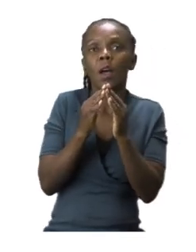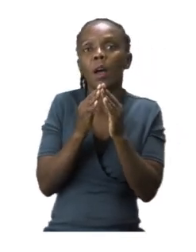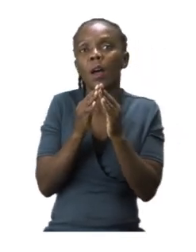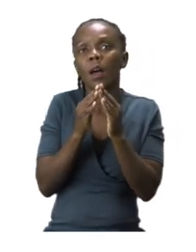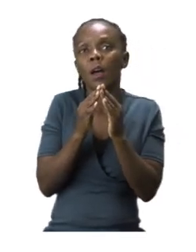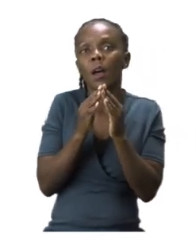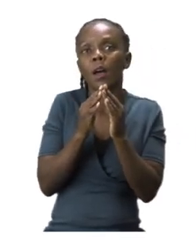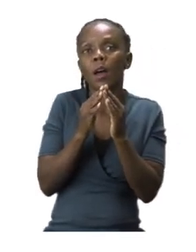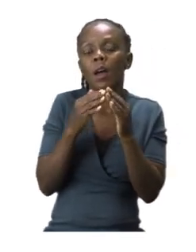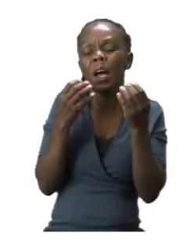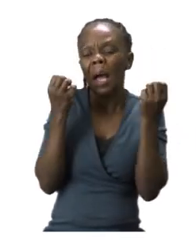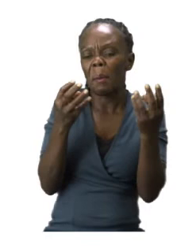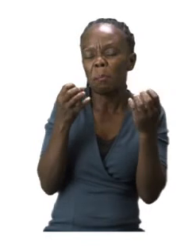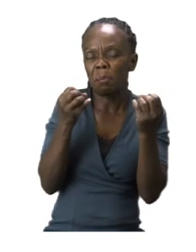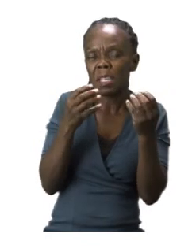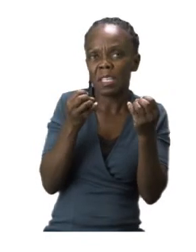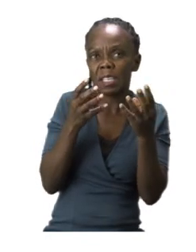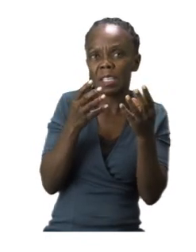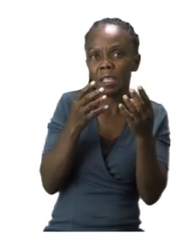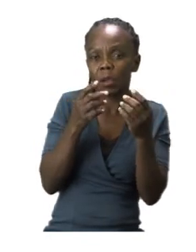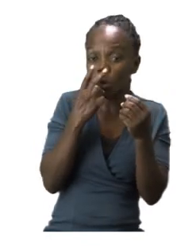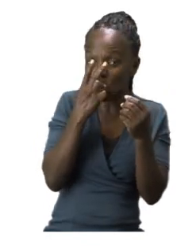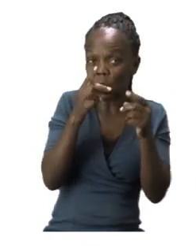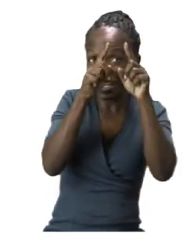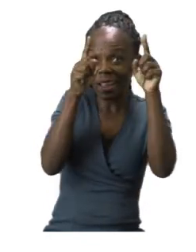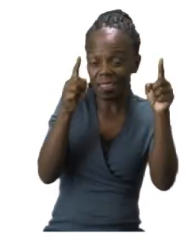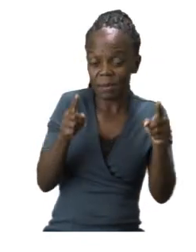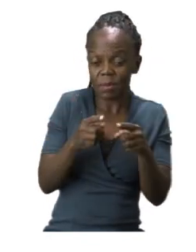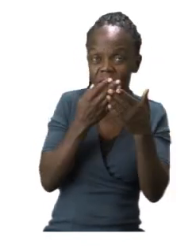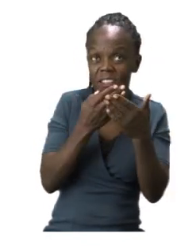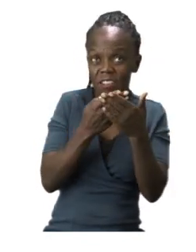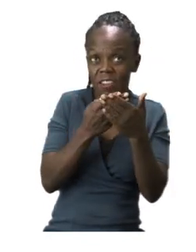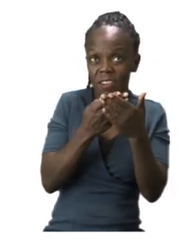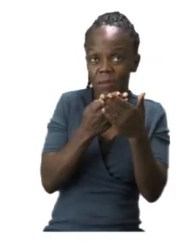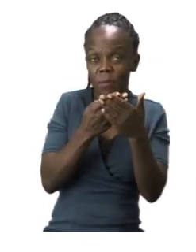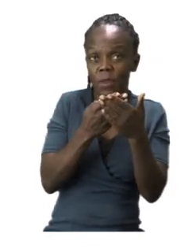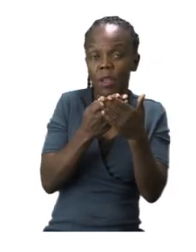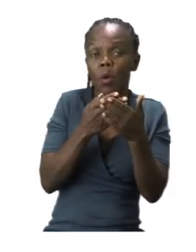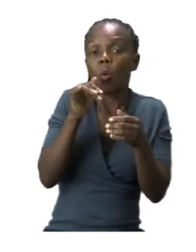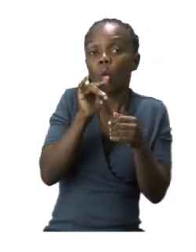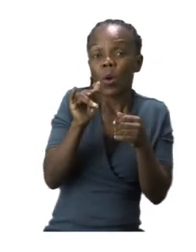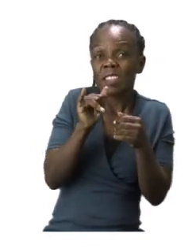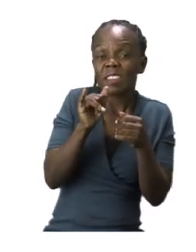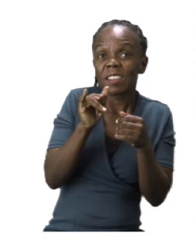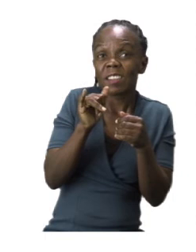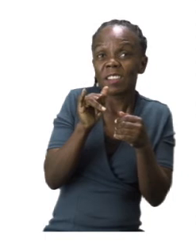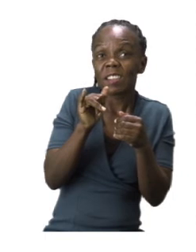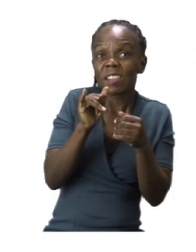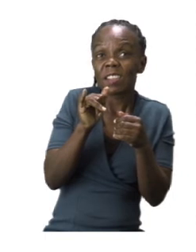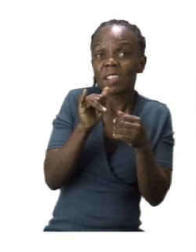can you see that is the most? Write the number down. And